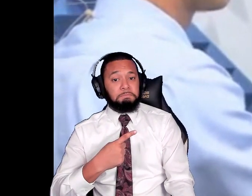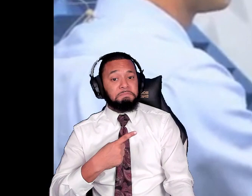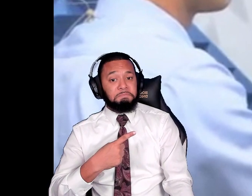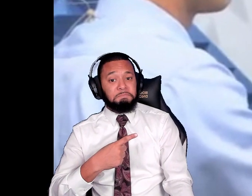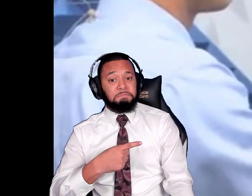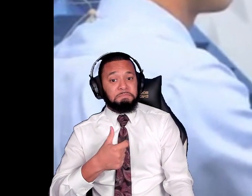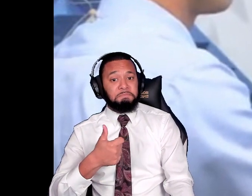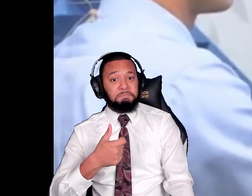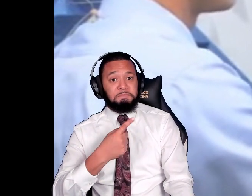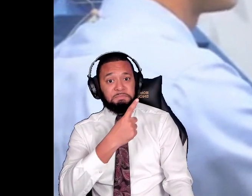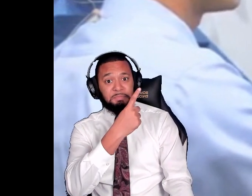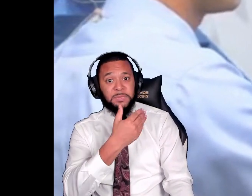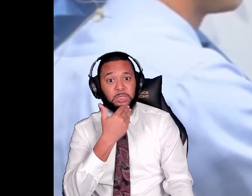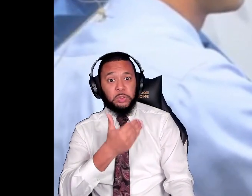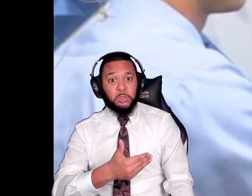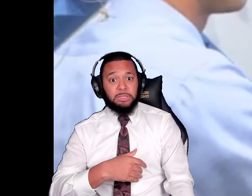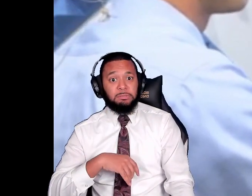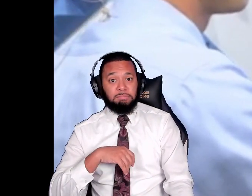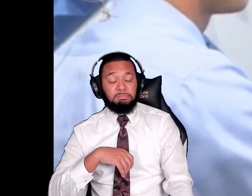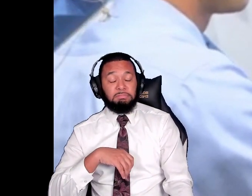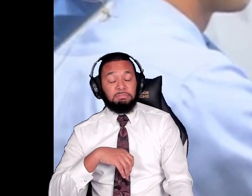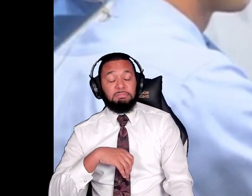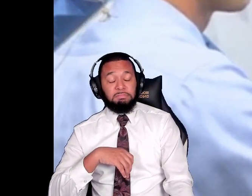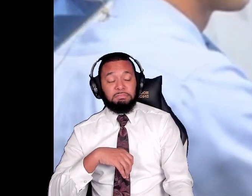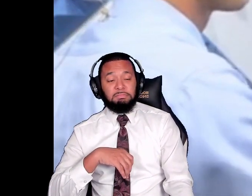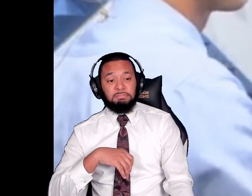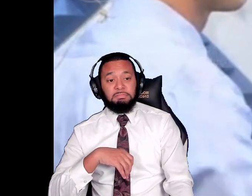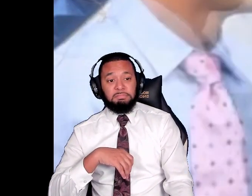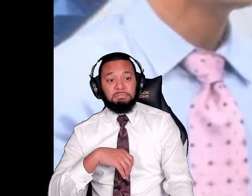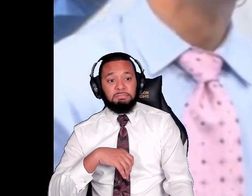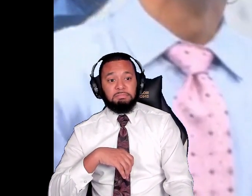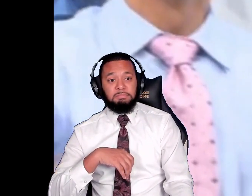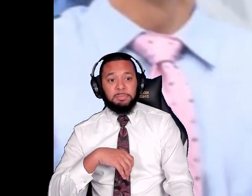2, 3, and over 1, 2.